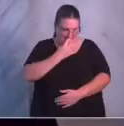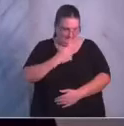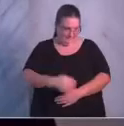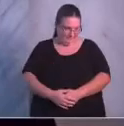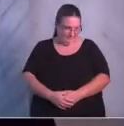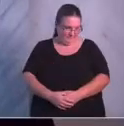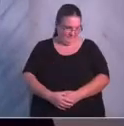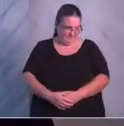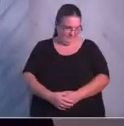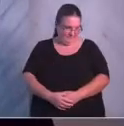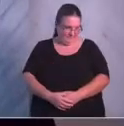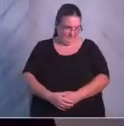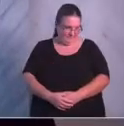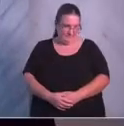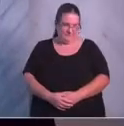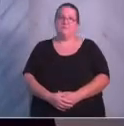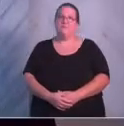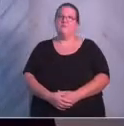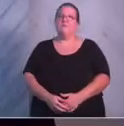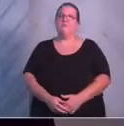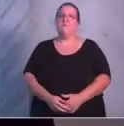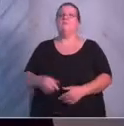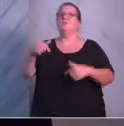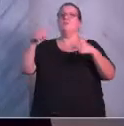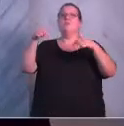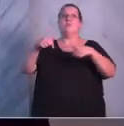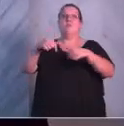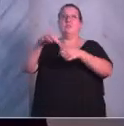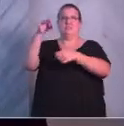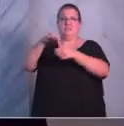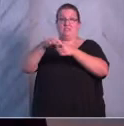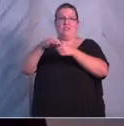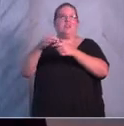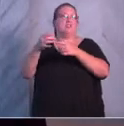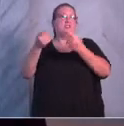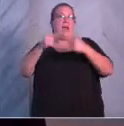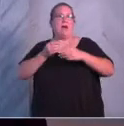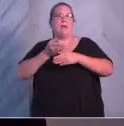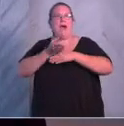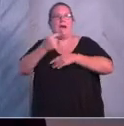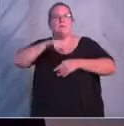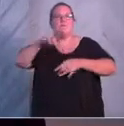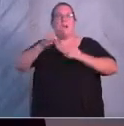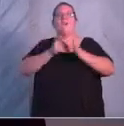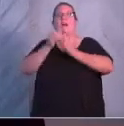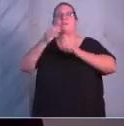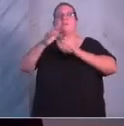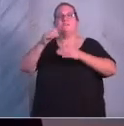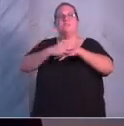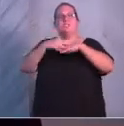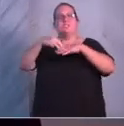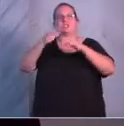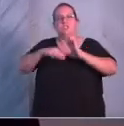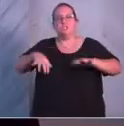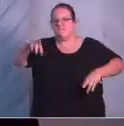This election comes against the backdrop of the revelations about the thousands of Indigenous children on